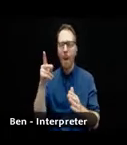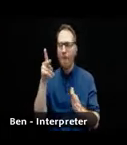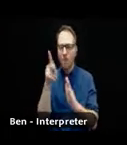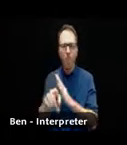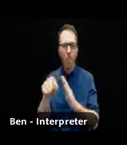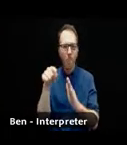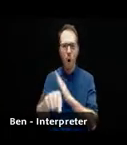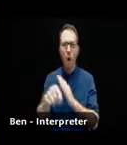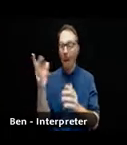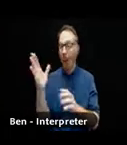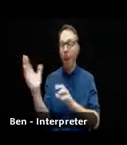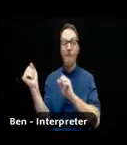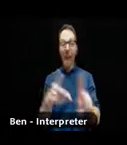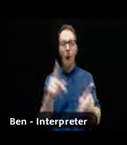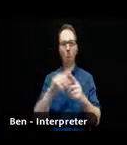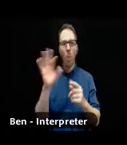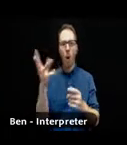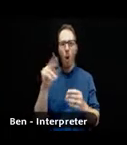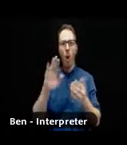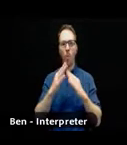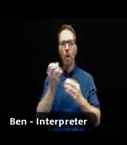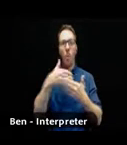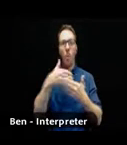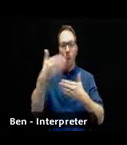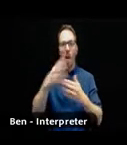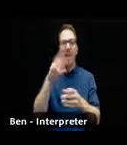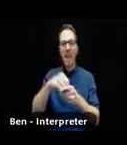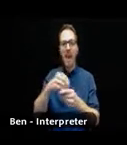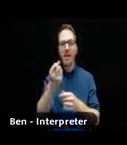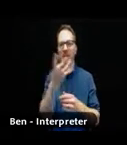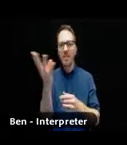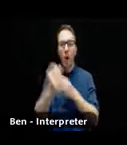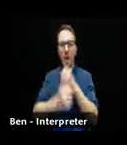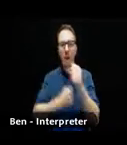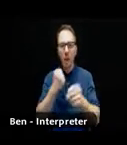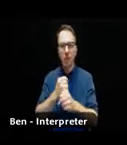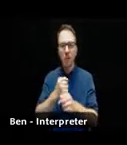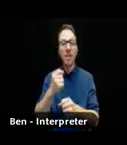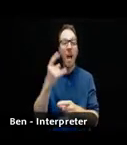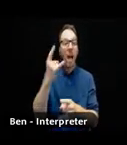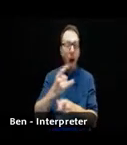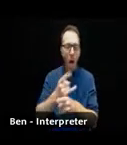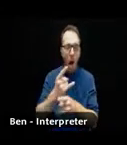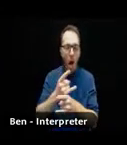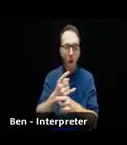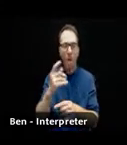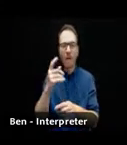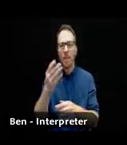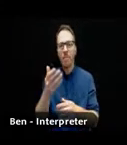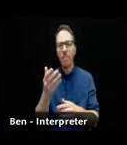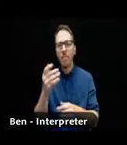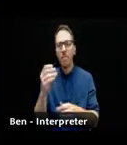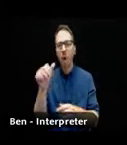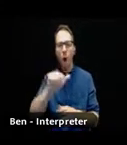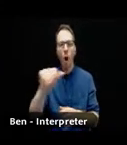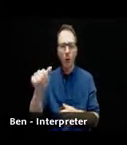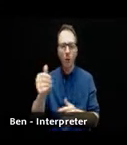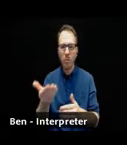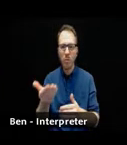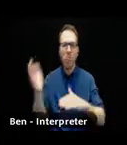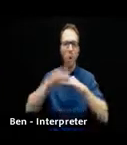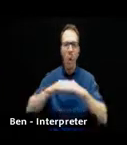within the next several years, alcoholism pandemic arose, as did other pandemics around intimate